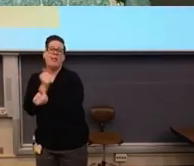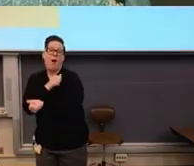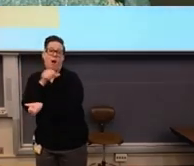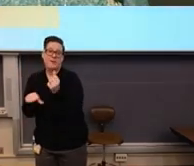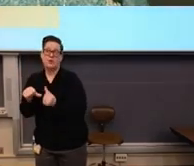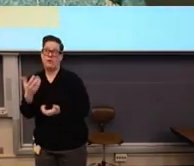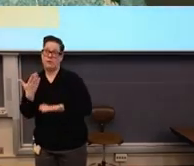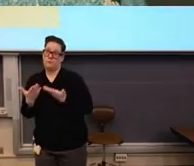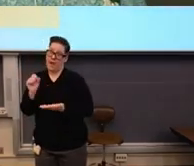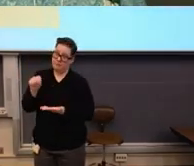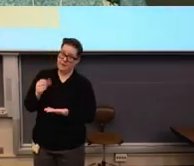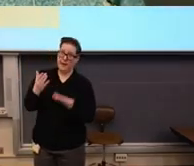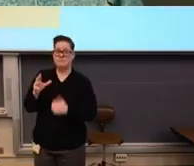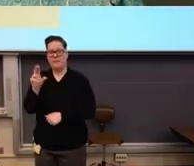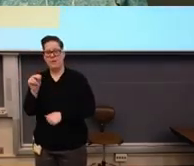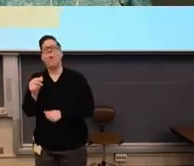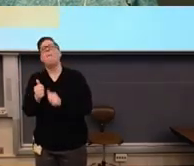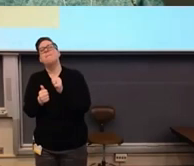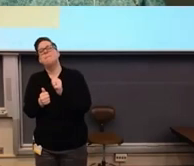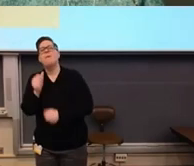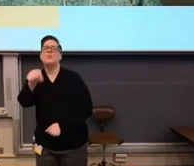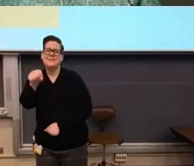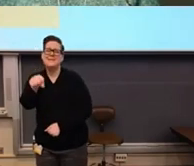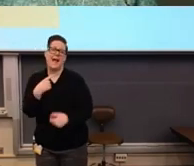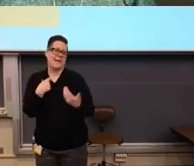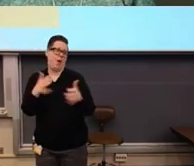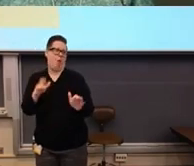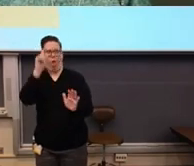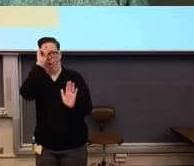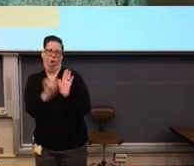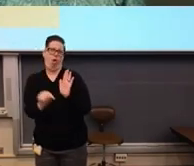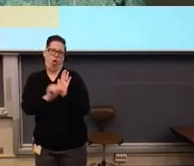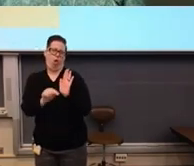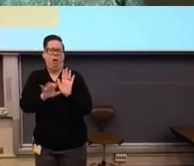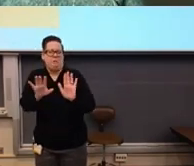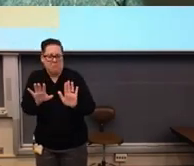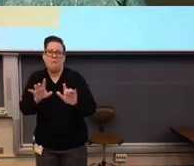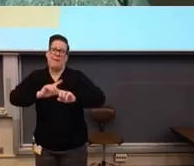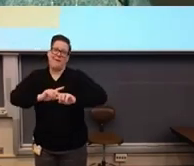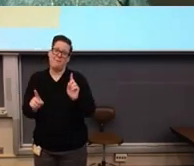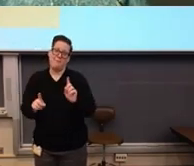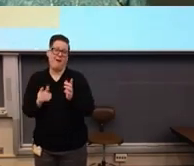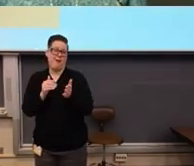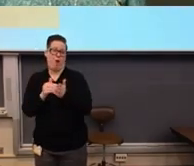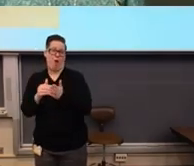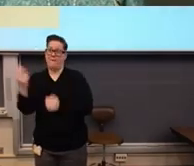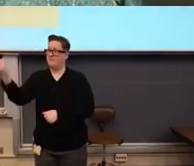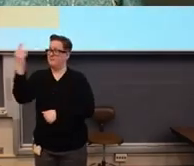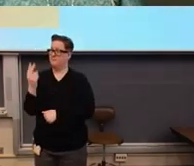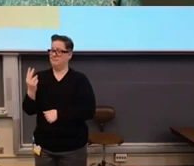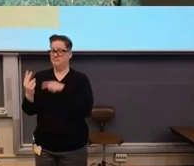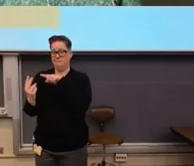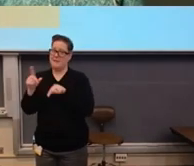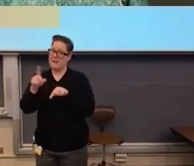be true, might not be true. Most of the time it is. I don't want to be, you know, really negative about this, but we can assume that they